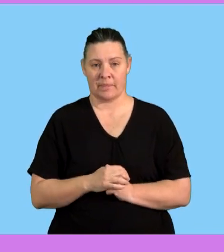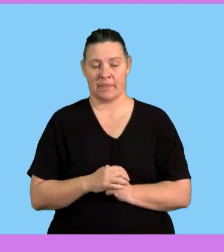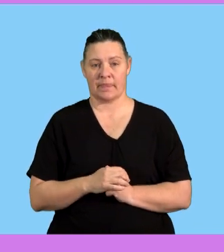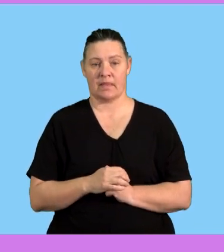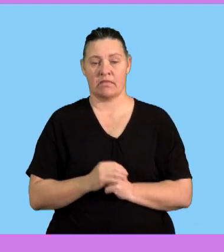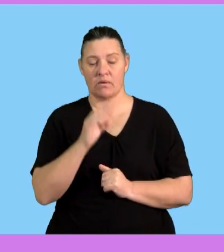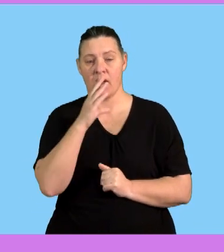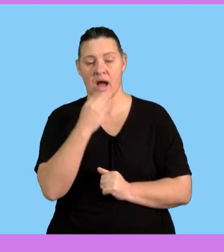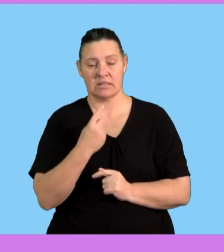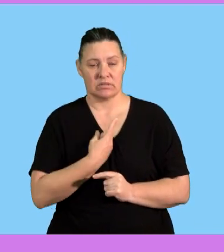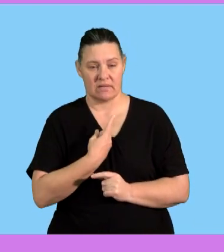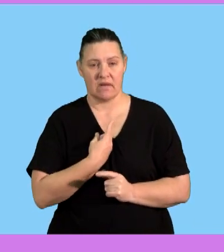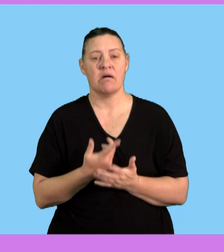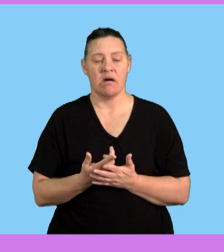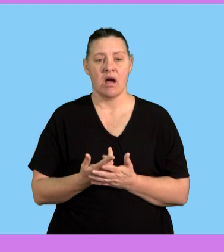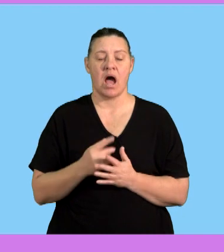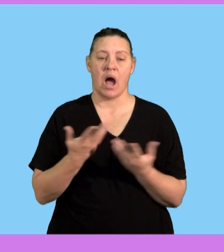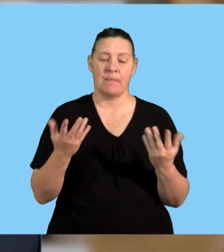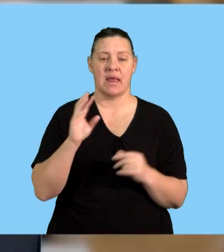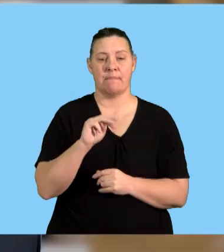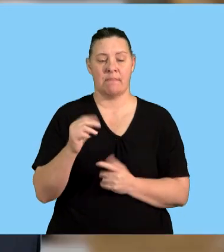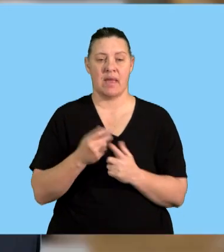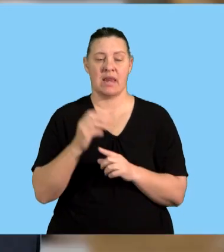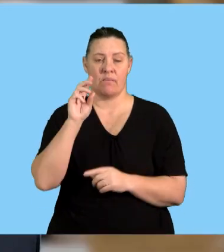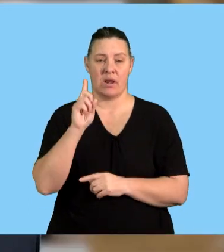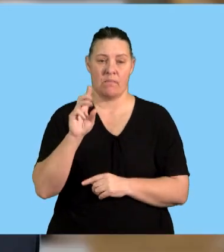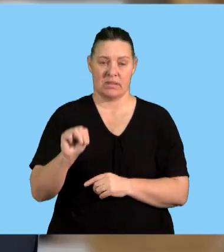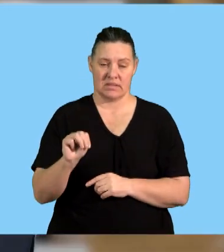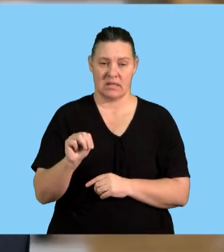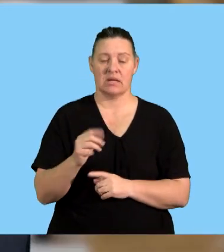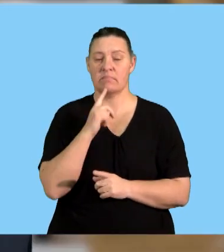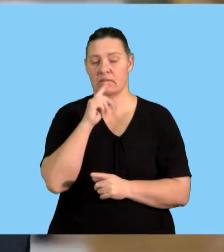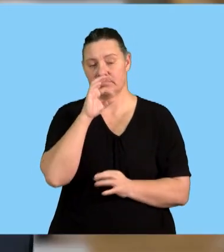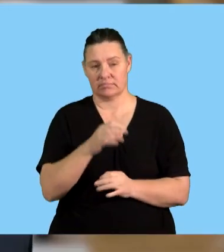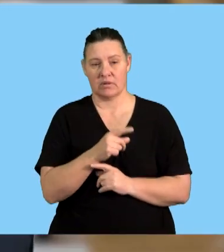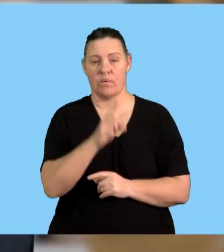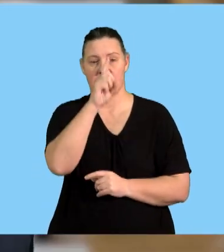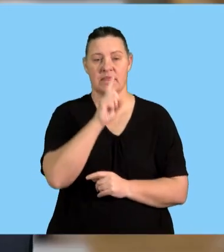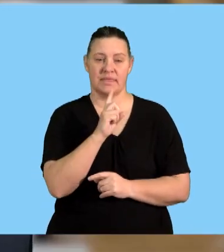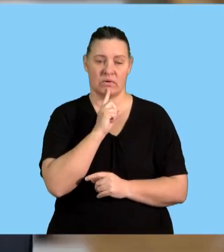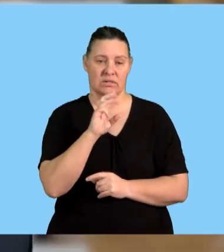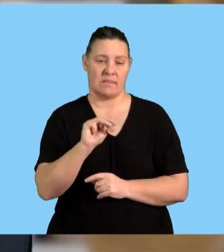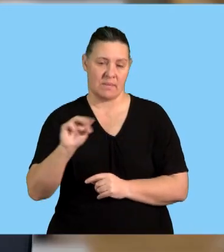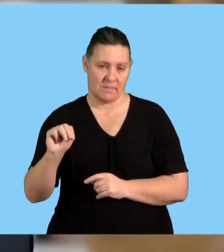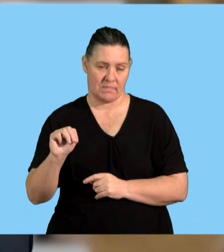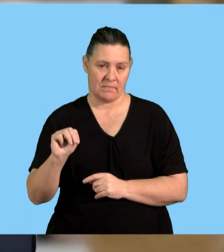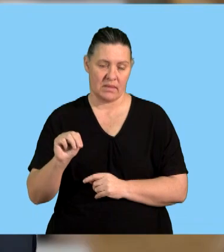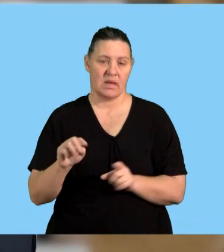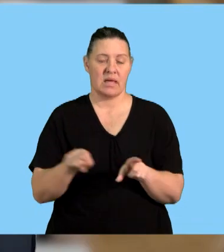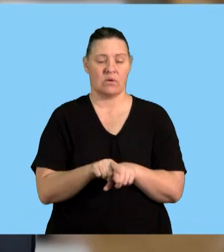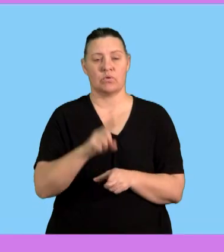asked myself, how many millimeters in a meter? Came to the conclusion that that will be 1,000 millimeters equals 1